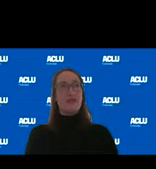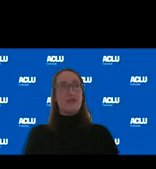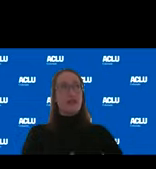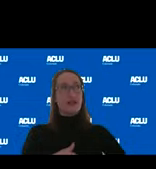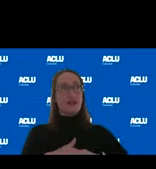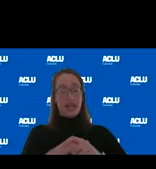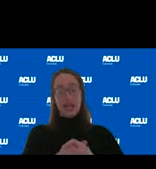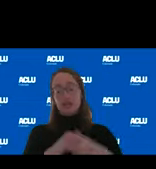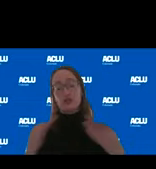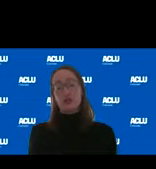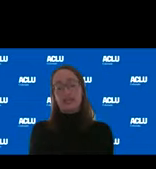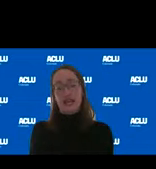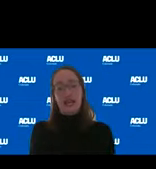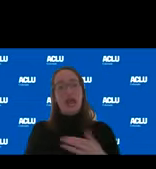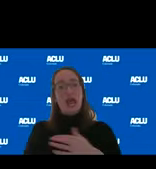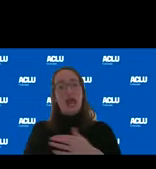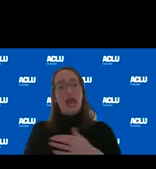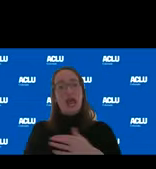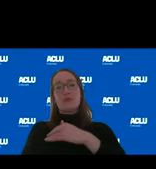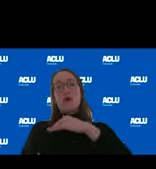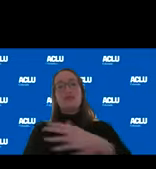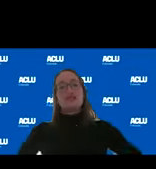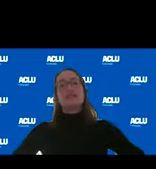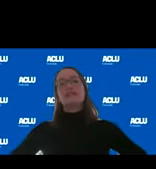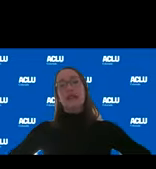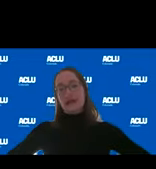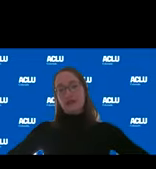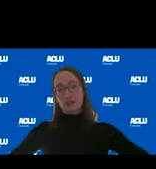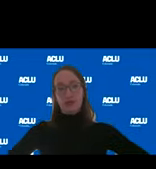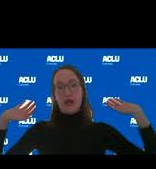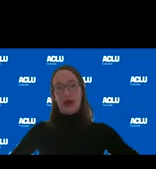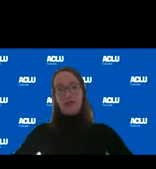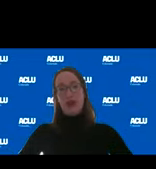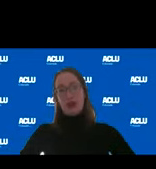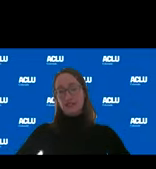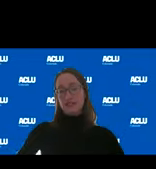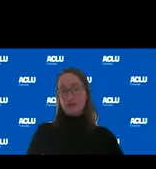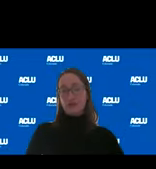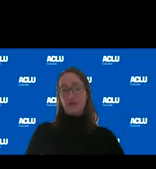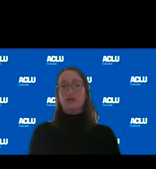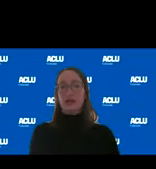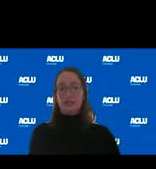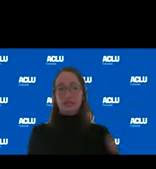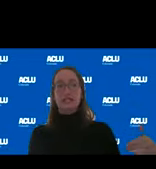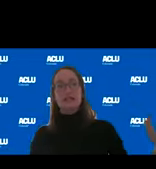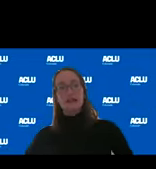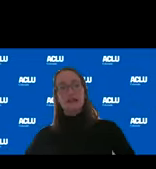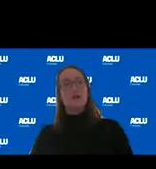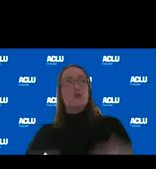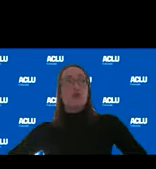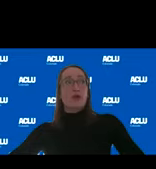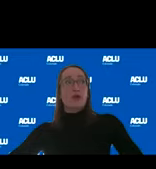they can and do say, for example, all states have to have absentee voting, which we'll get into in the next